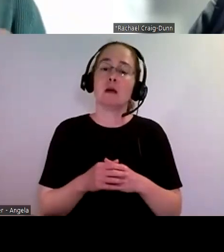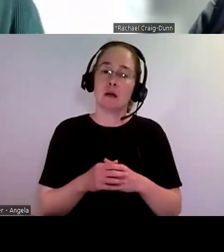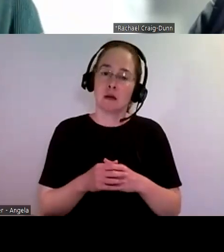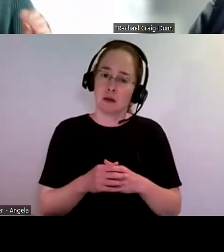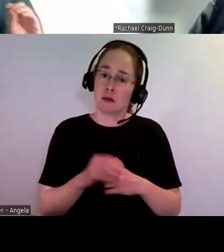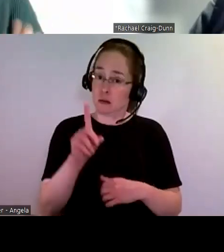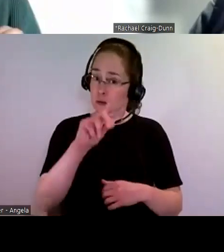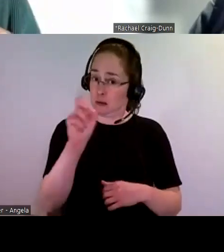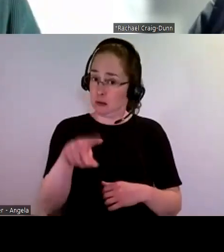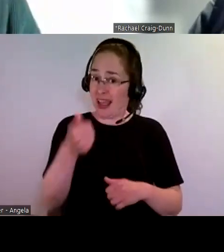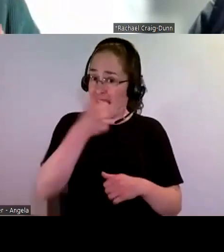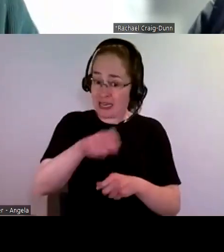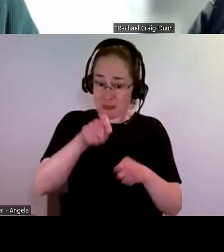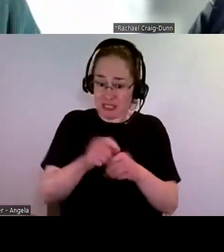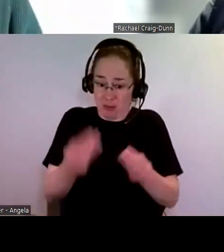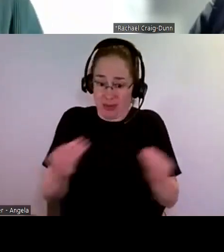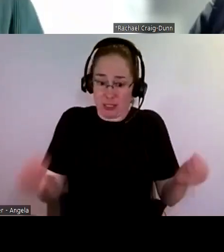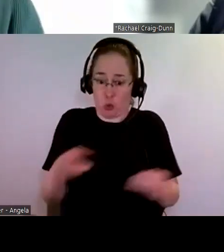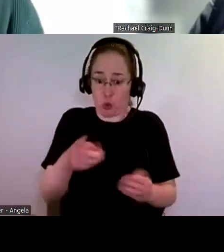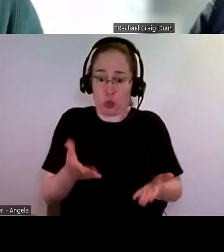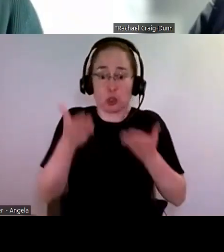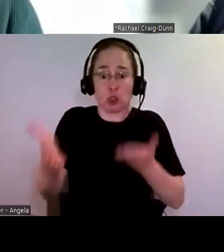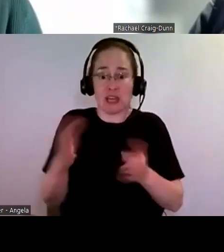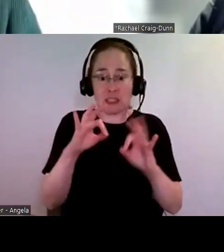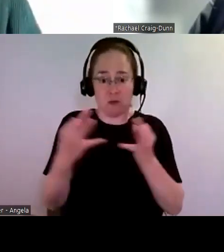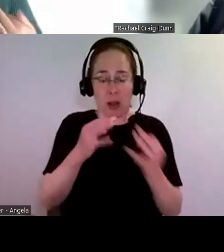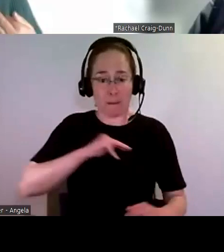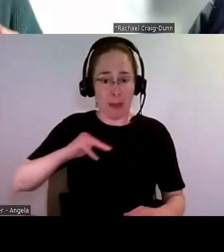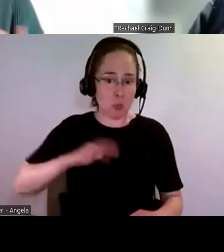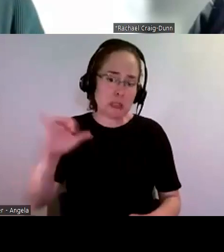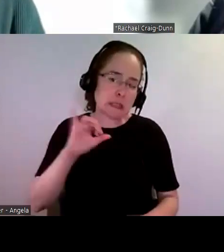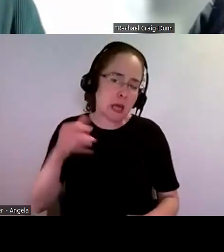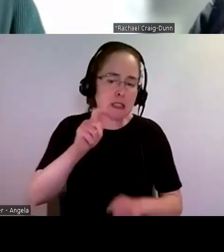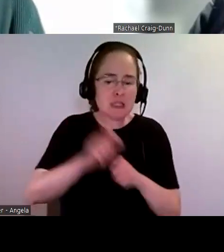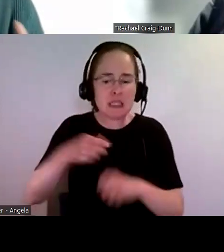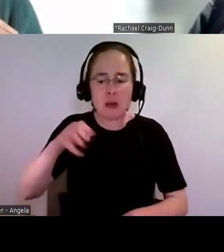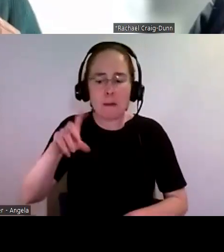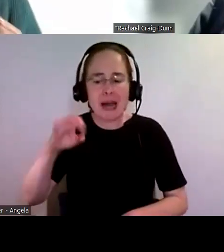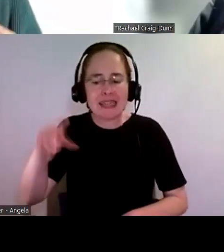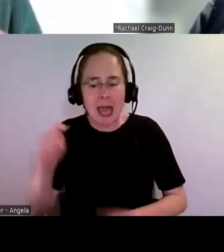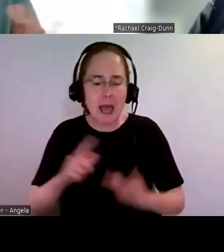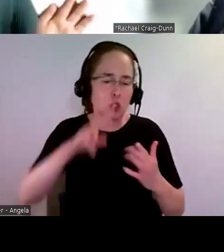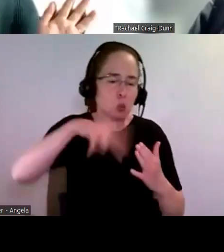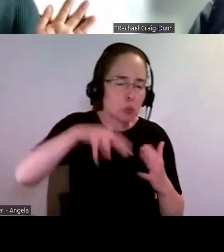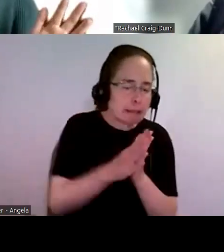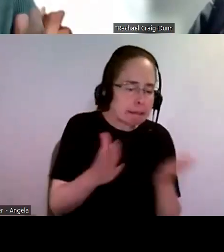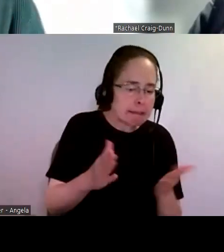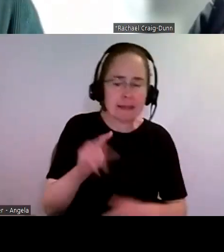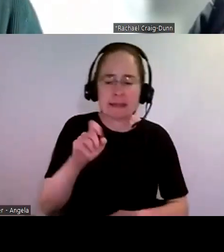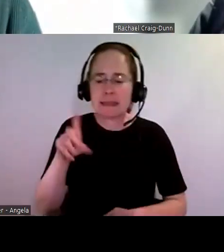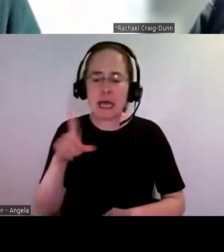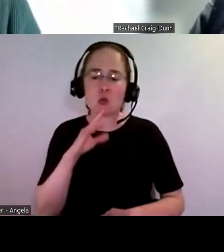is any specific material you might suggest for family members, such as a podcast, reading material, TED Talk, or